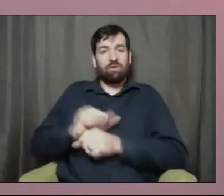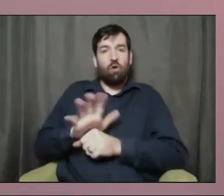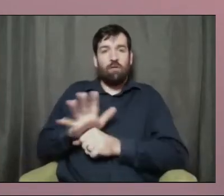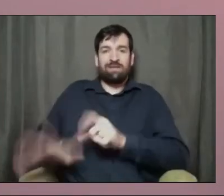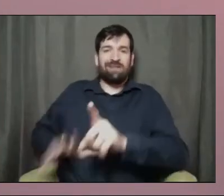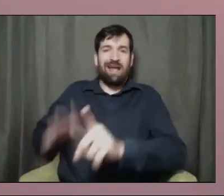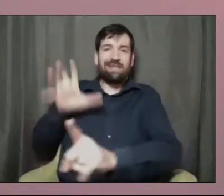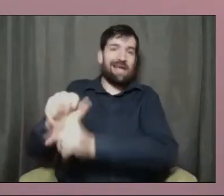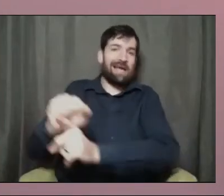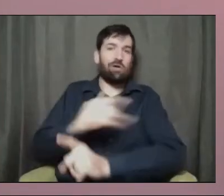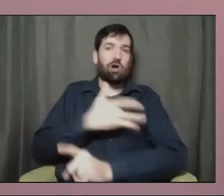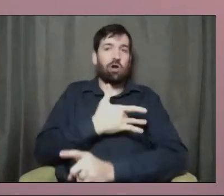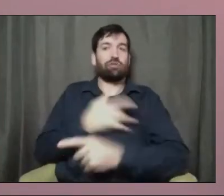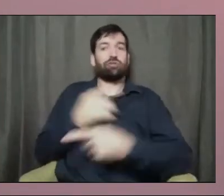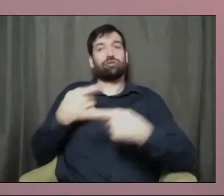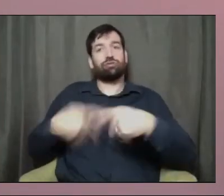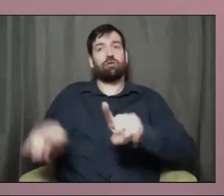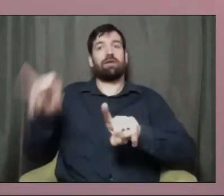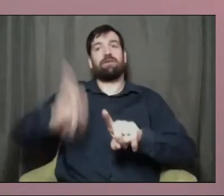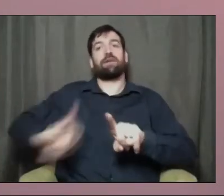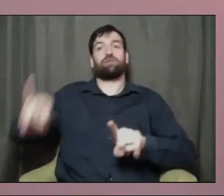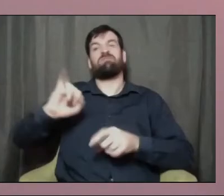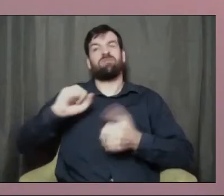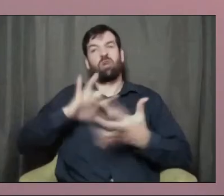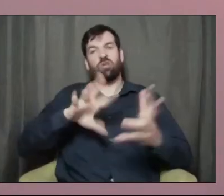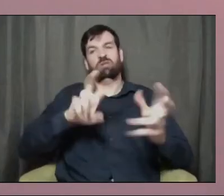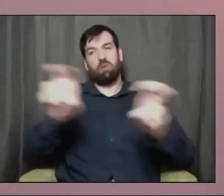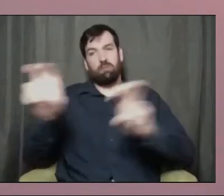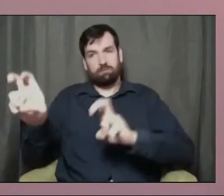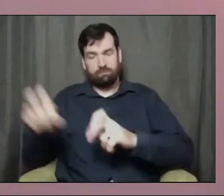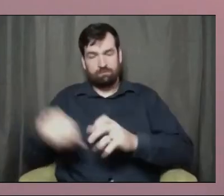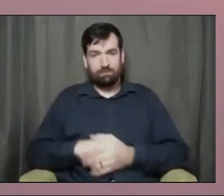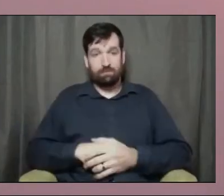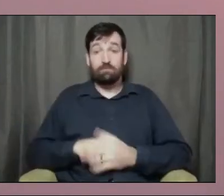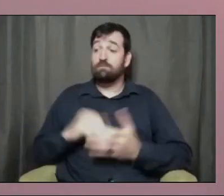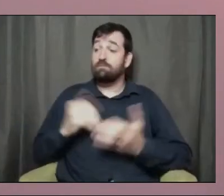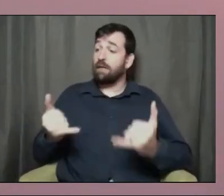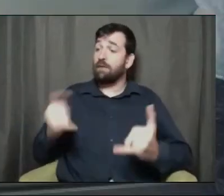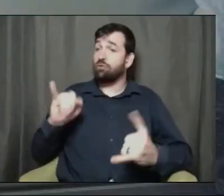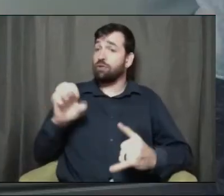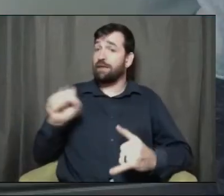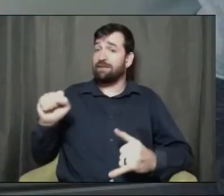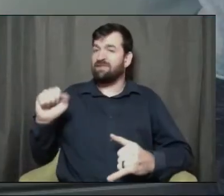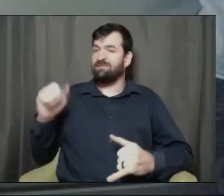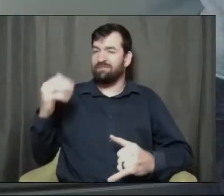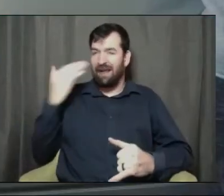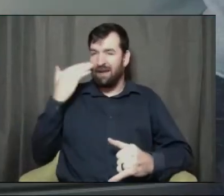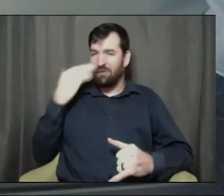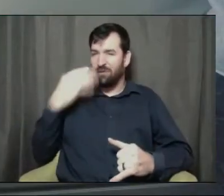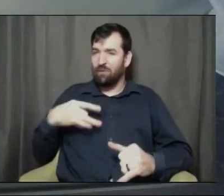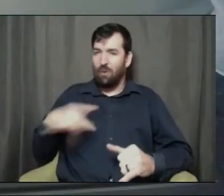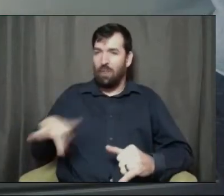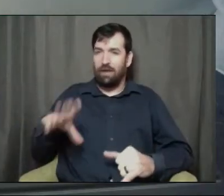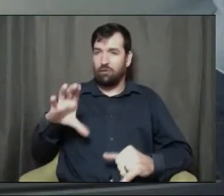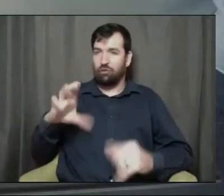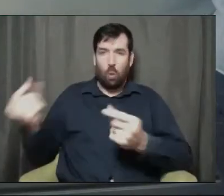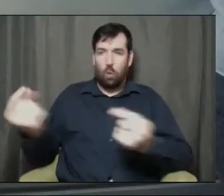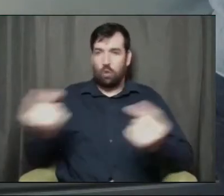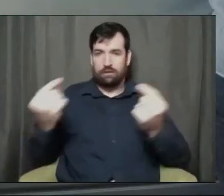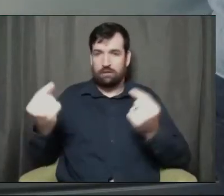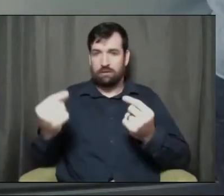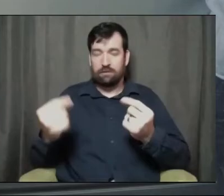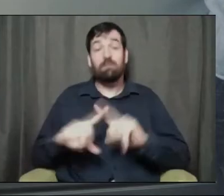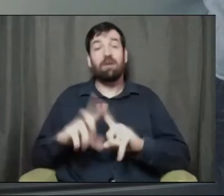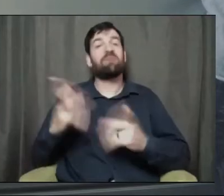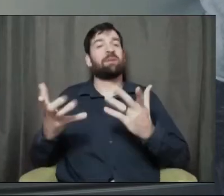infection, which leads to the inflammation. And now, Jess, I know you don't like doing your chores. No one does, right? This might change the way you look at